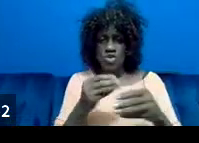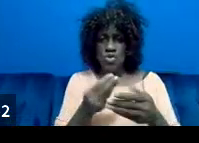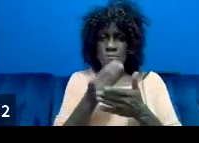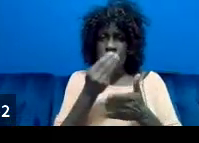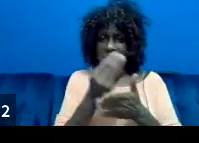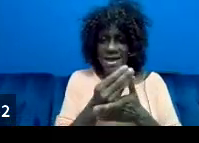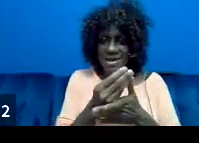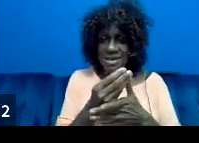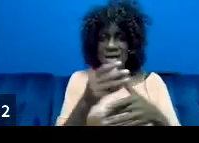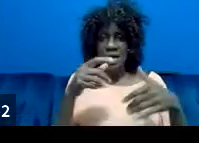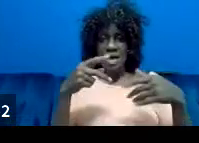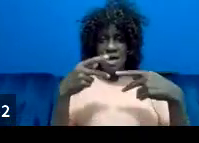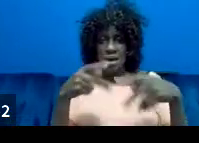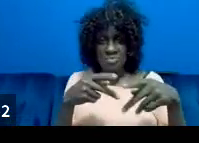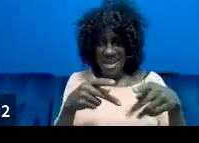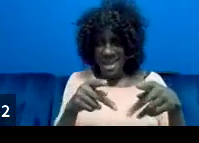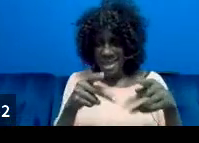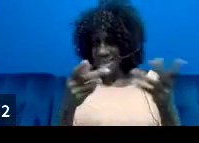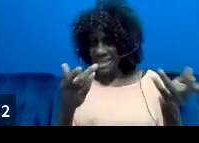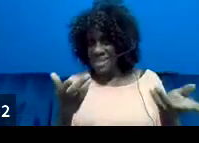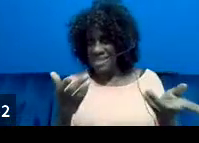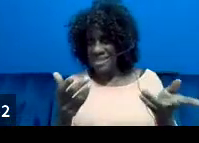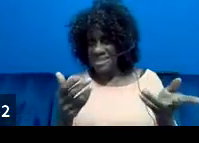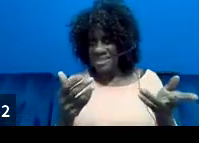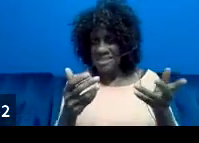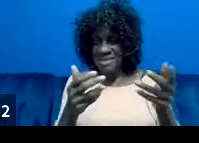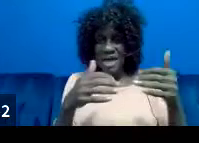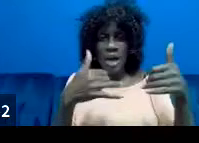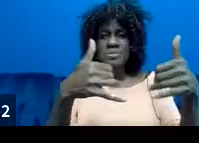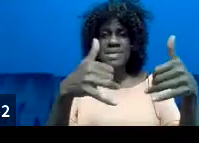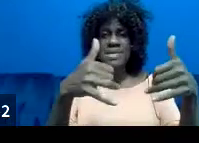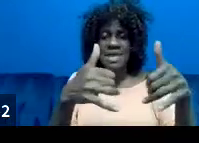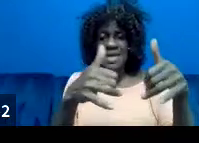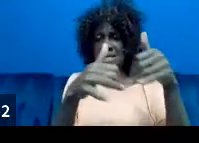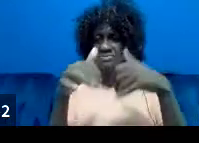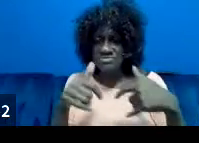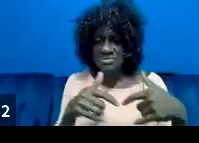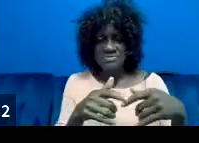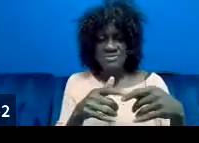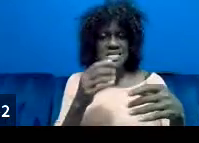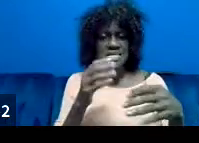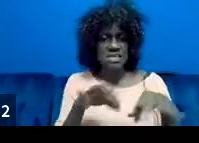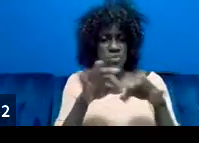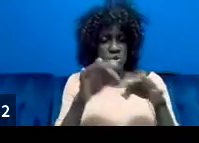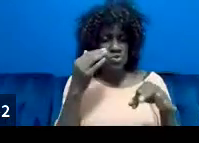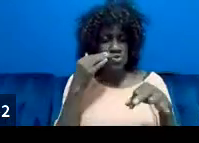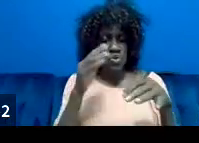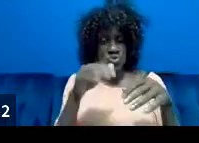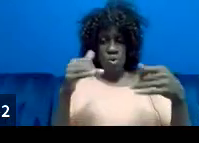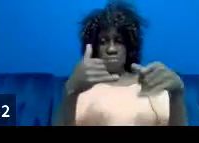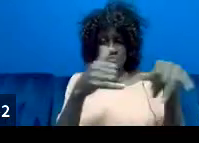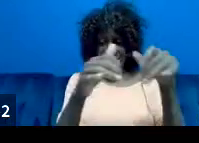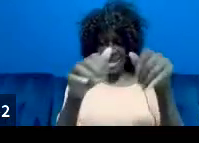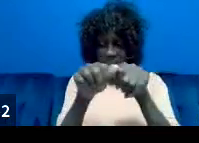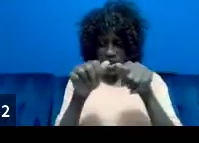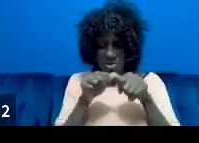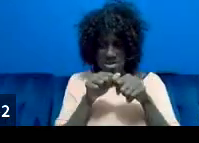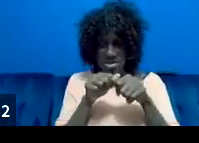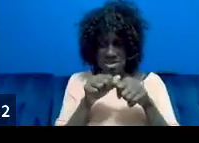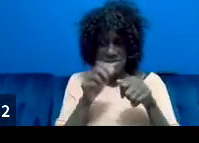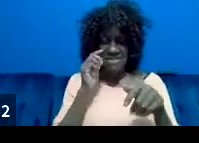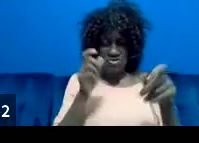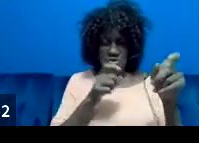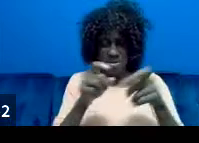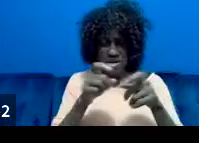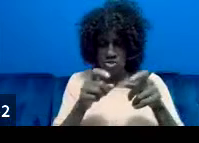composite play structure. So it's so important to understand that, but it's also important to know on your existing play areas, if you're managing